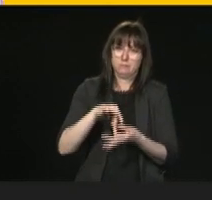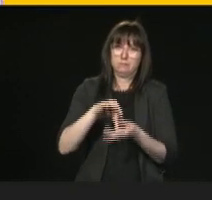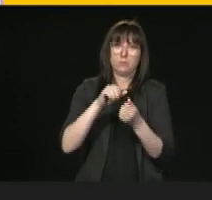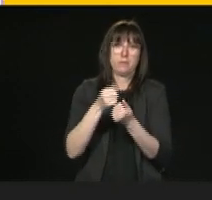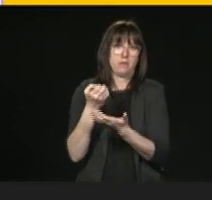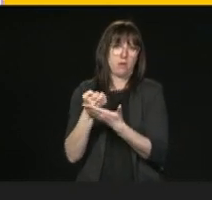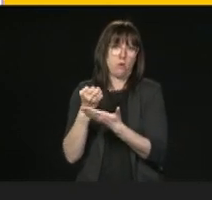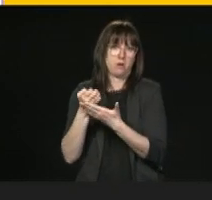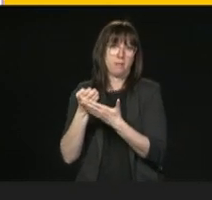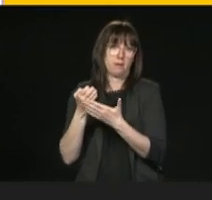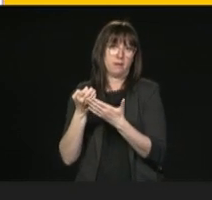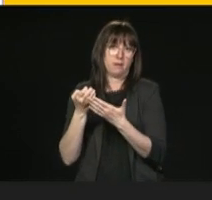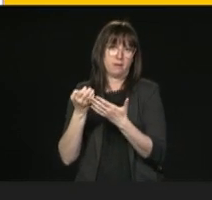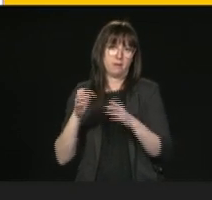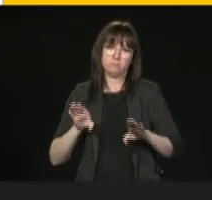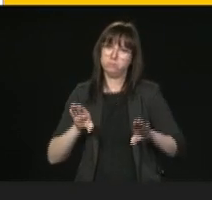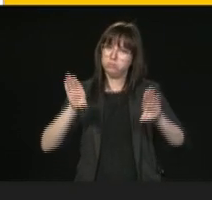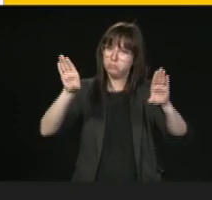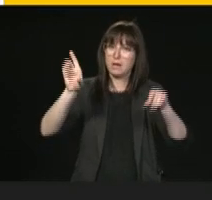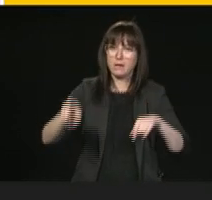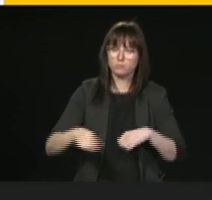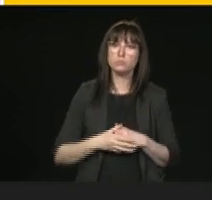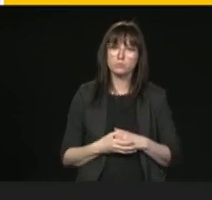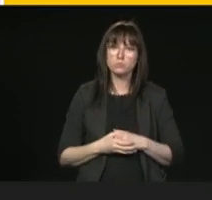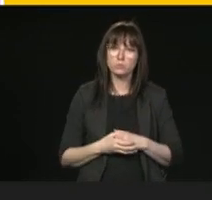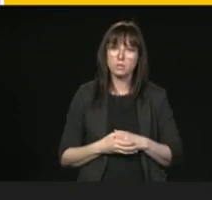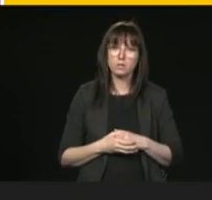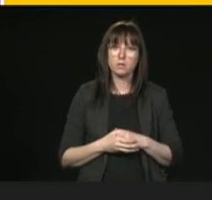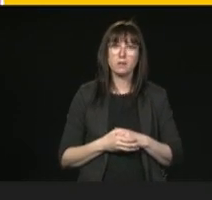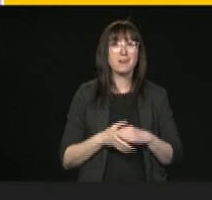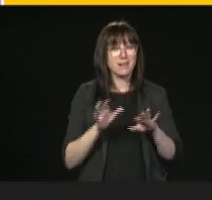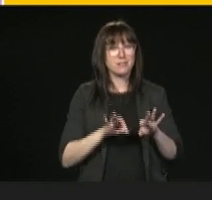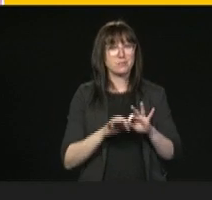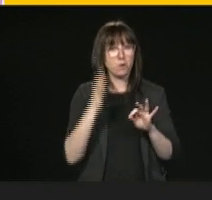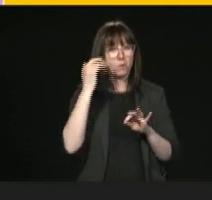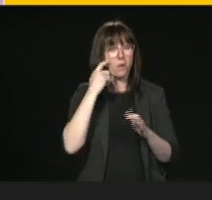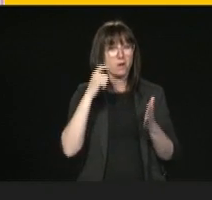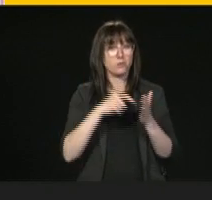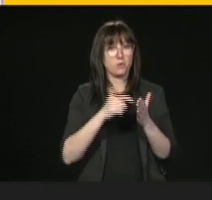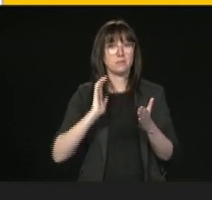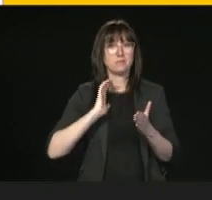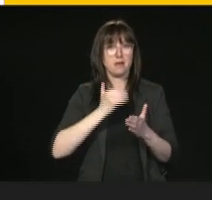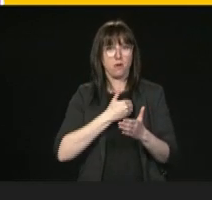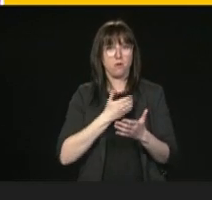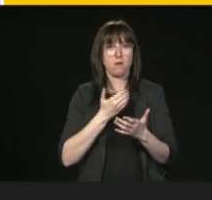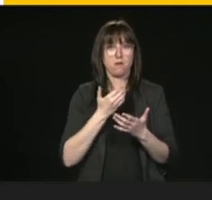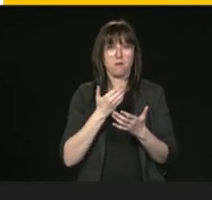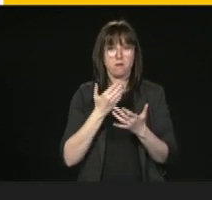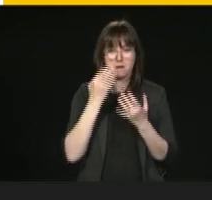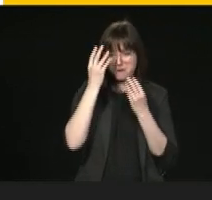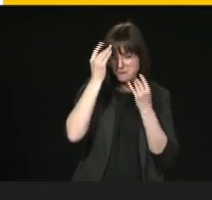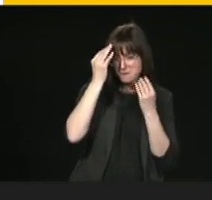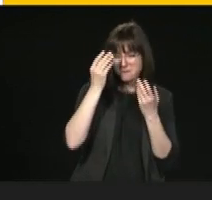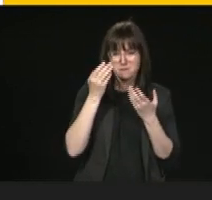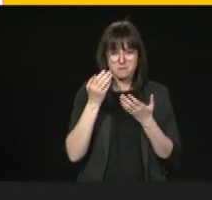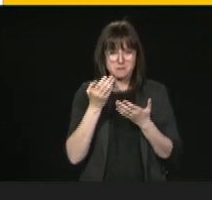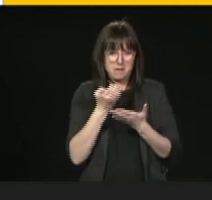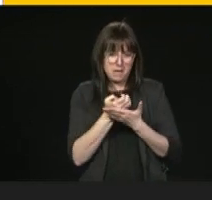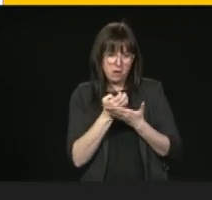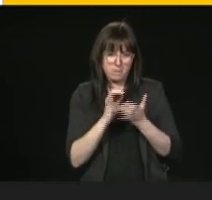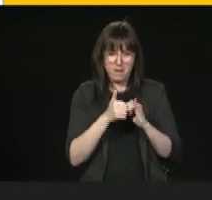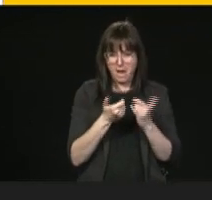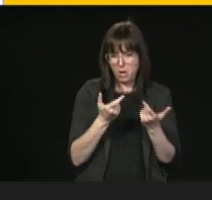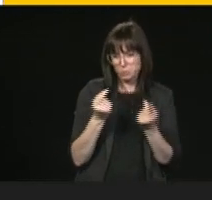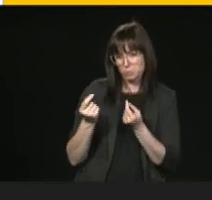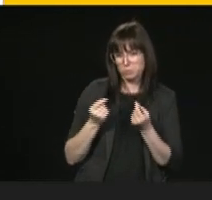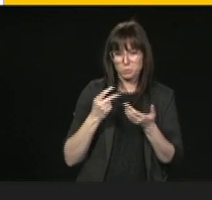It's one reason why you're seeing the economic thinking developing, why you are seeing new proposals coming out very